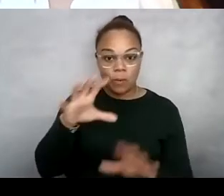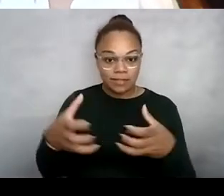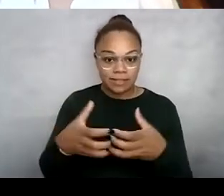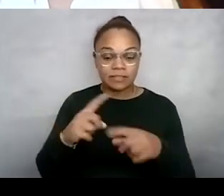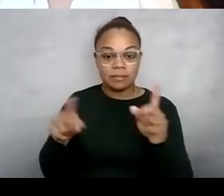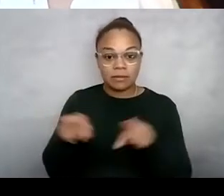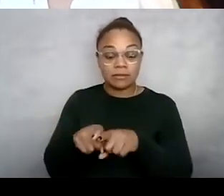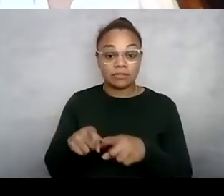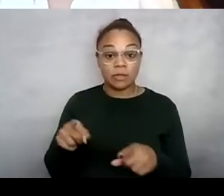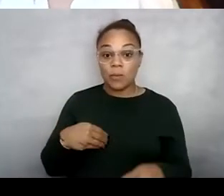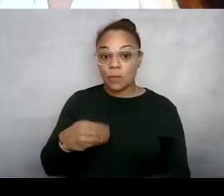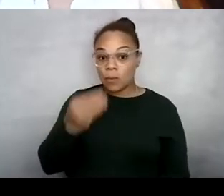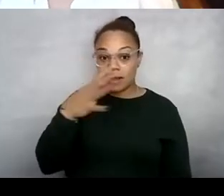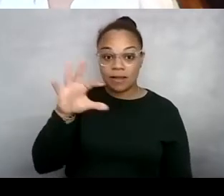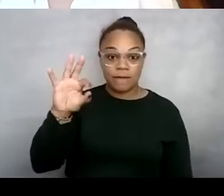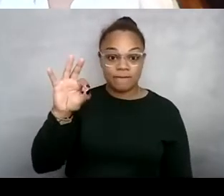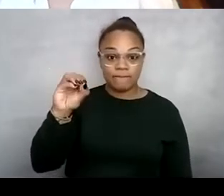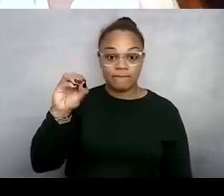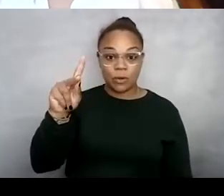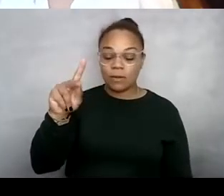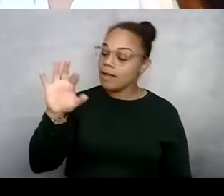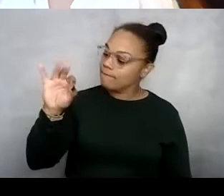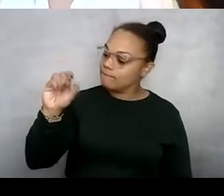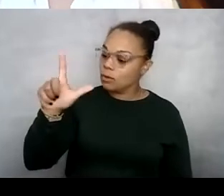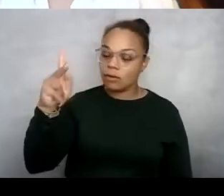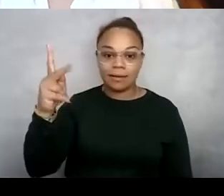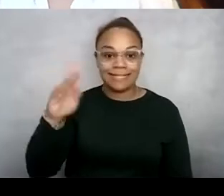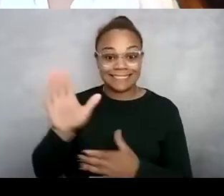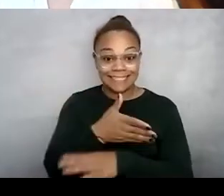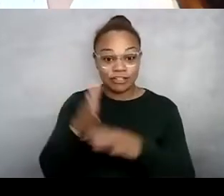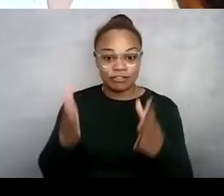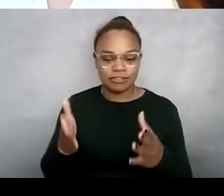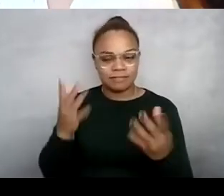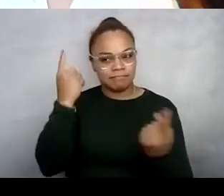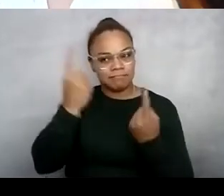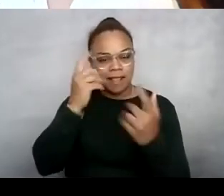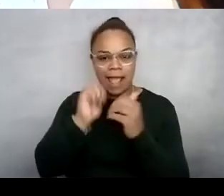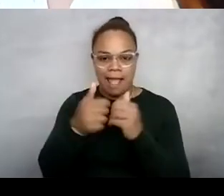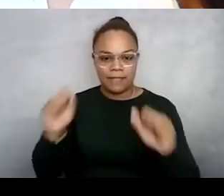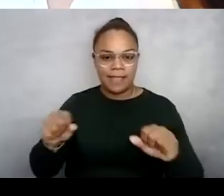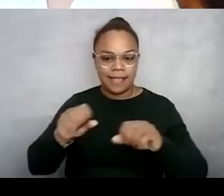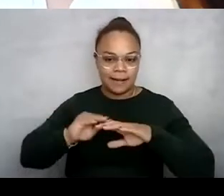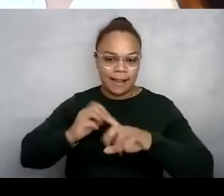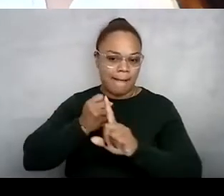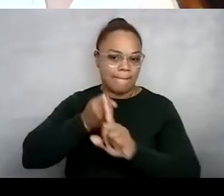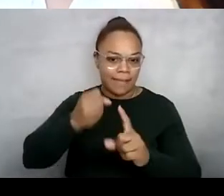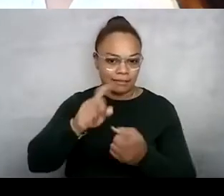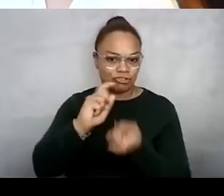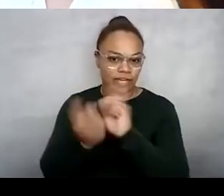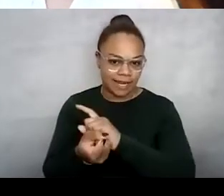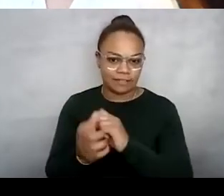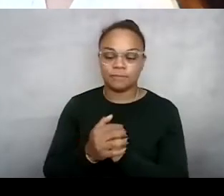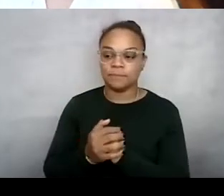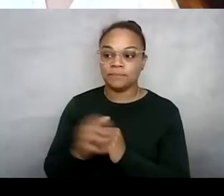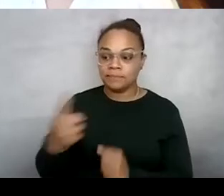folk singers, how could we impact change? And I'll leave with this wonderful message about how I think it matters. They said, we know